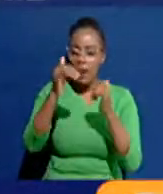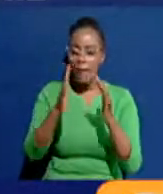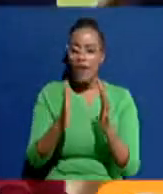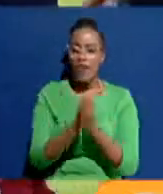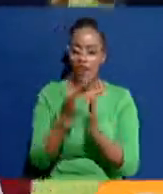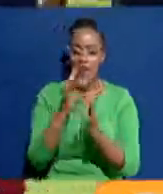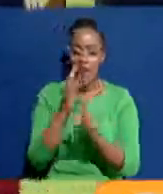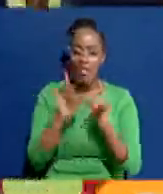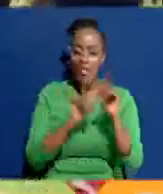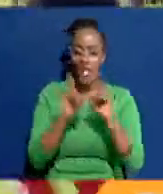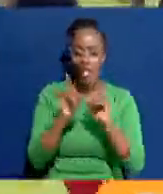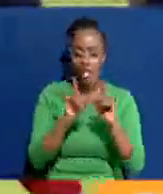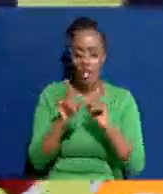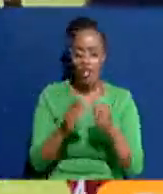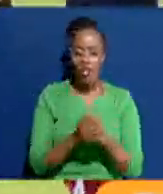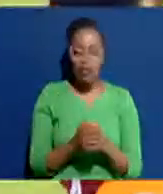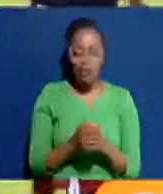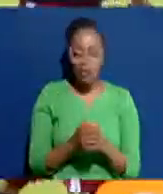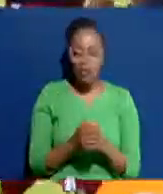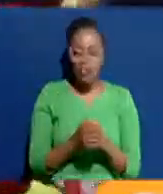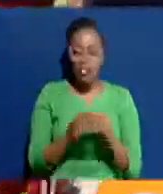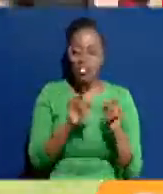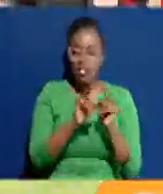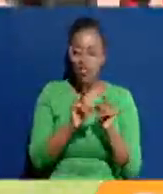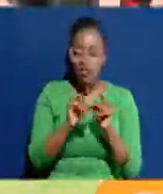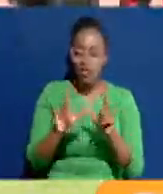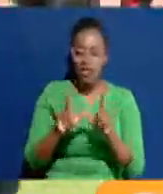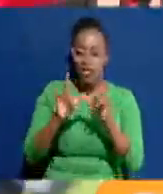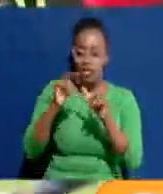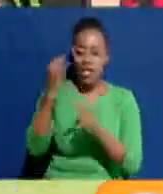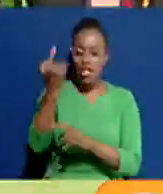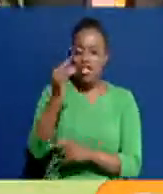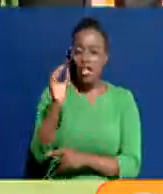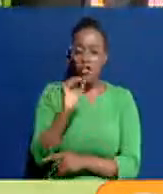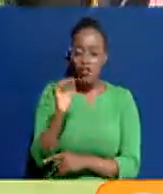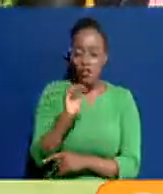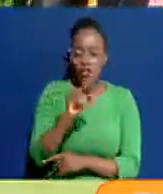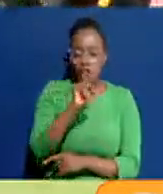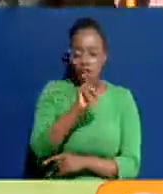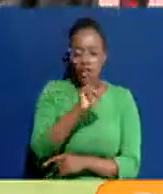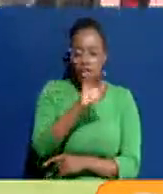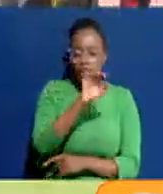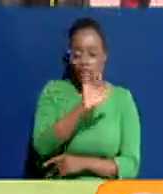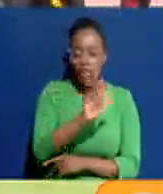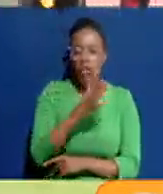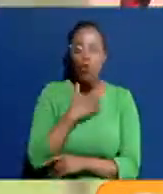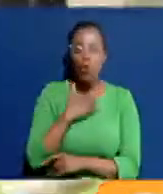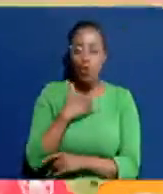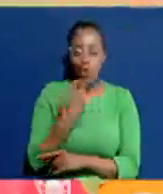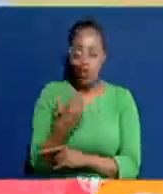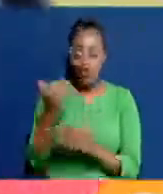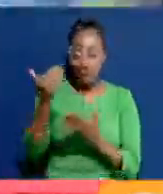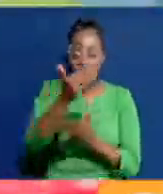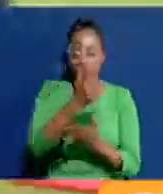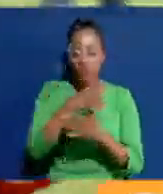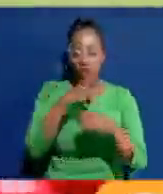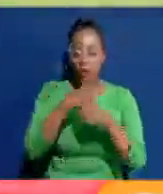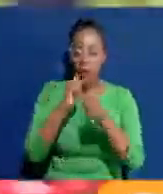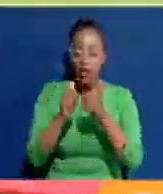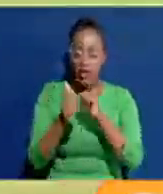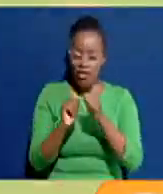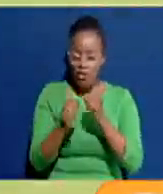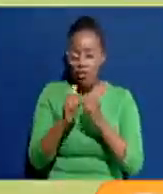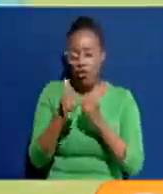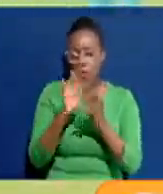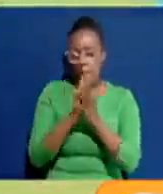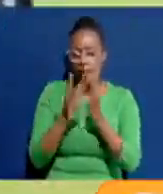trip. And it is not talent alone. The NFL would want to tap into the fan base to make the sport popular as they